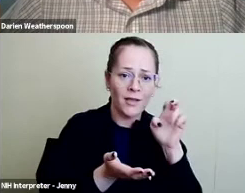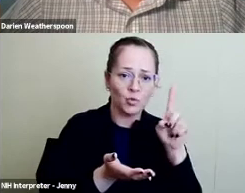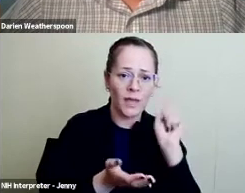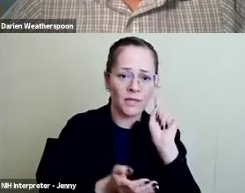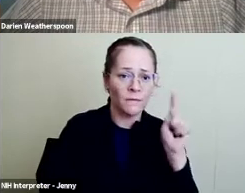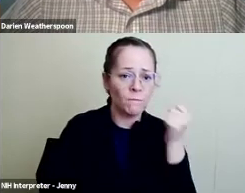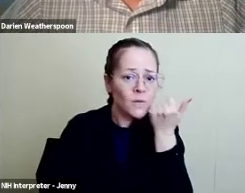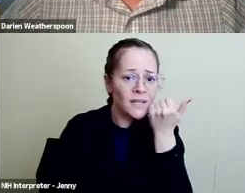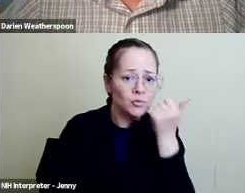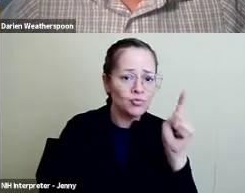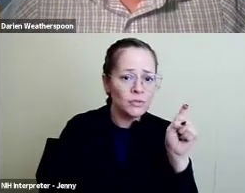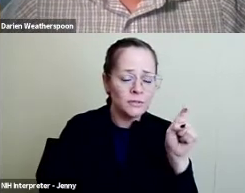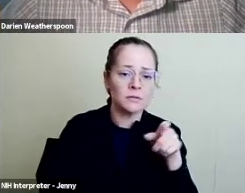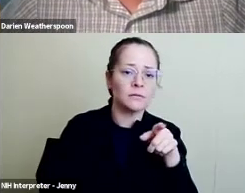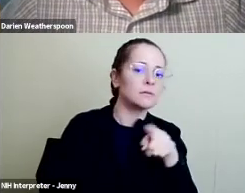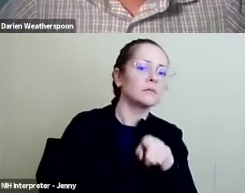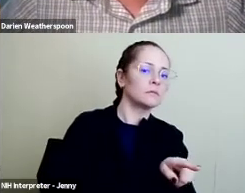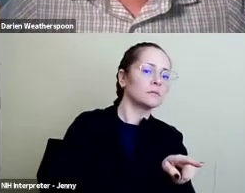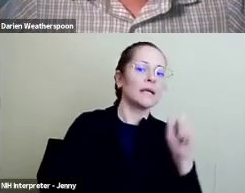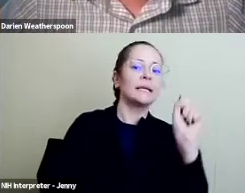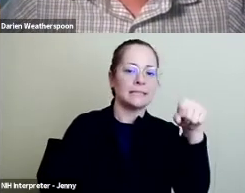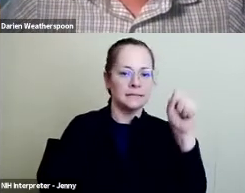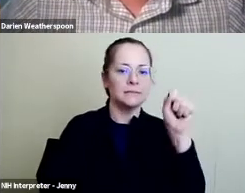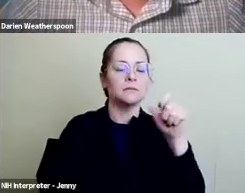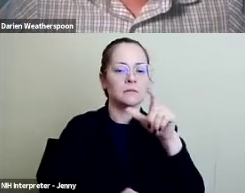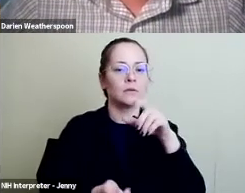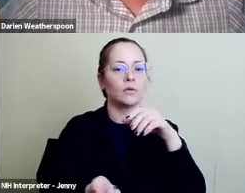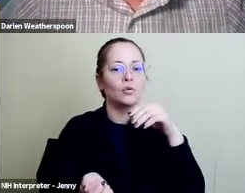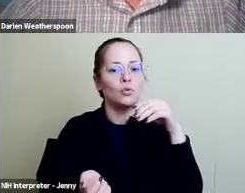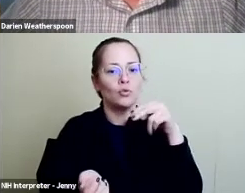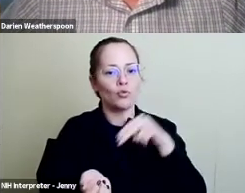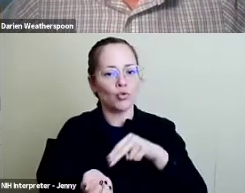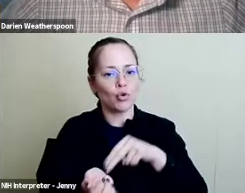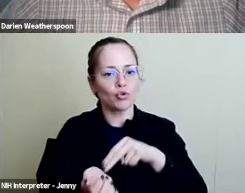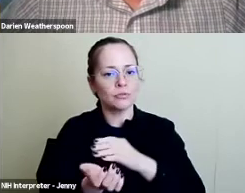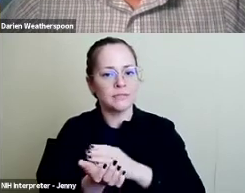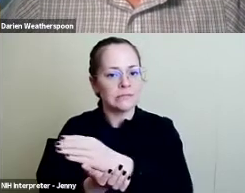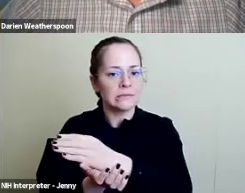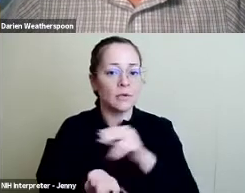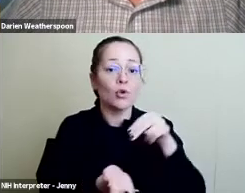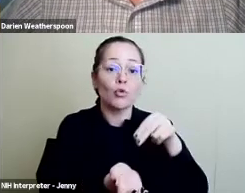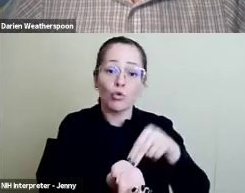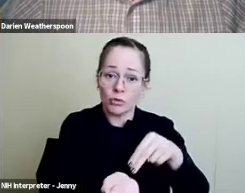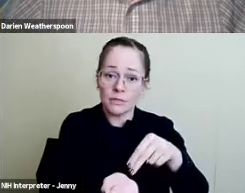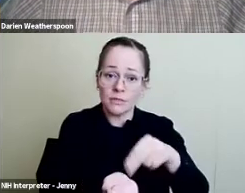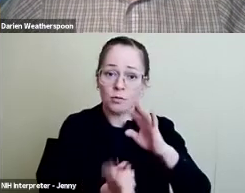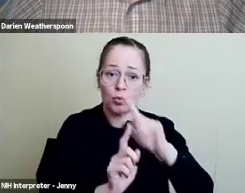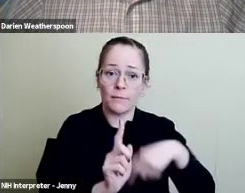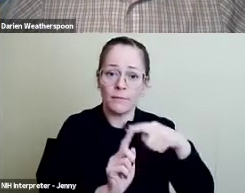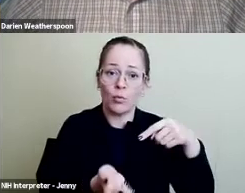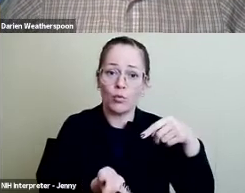guess registered nurses in pharmacy, nurses in dentistry. Oh, nurses. Nurses, oh, okay.